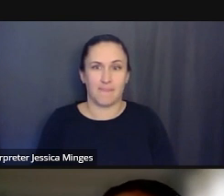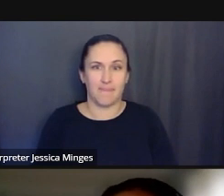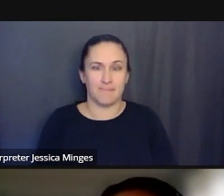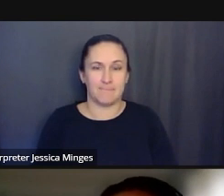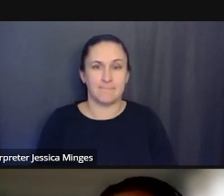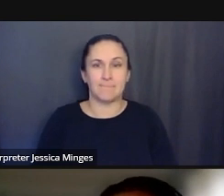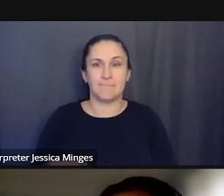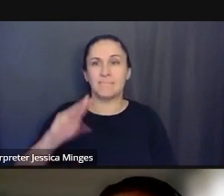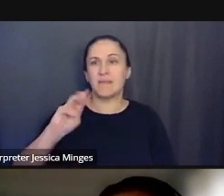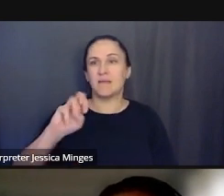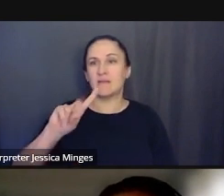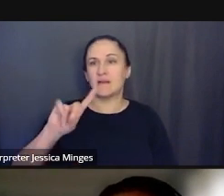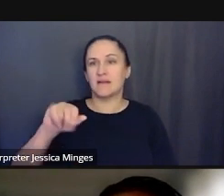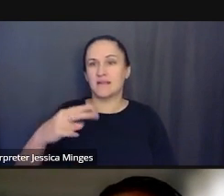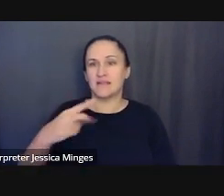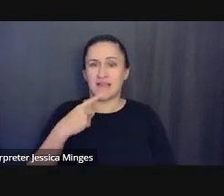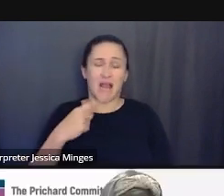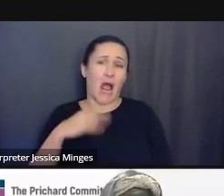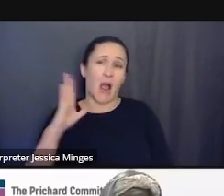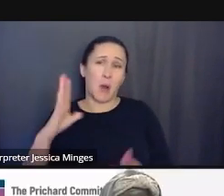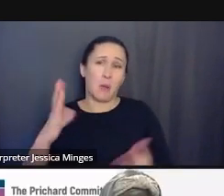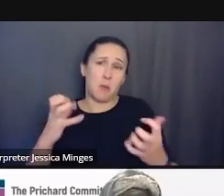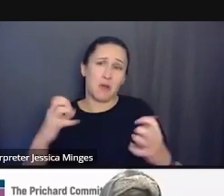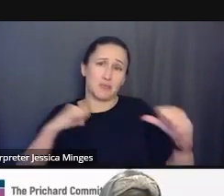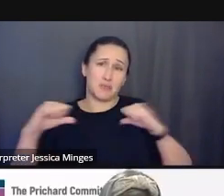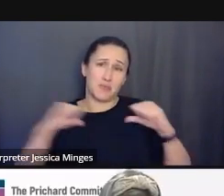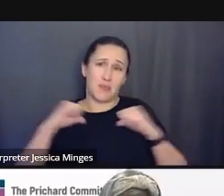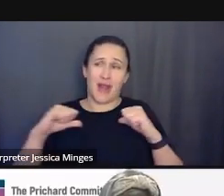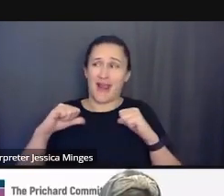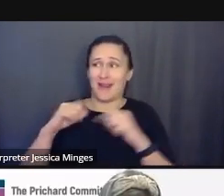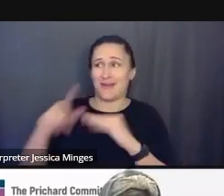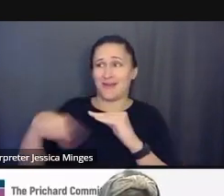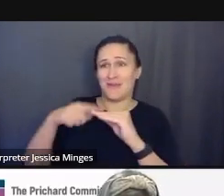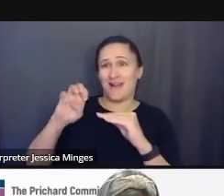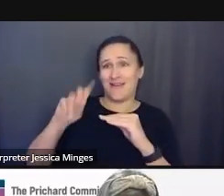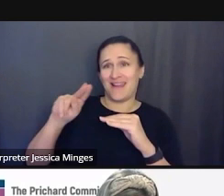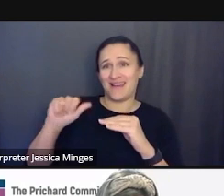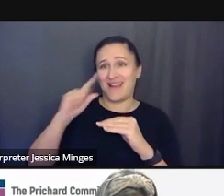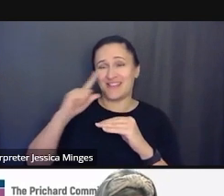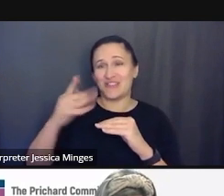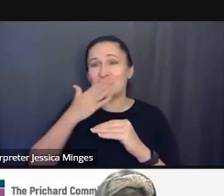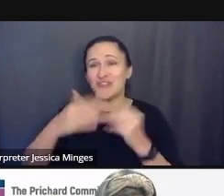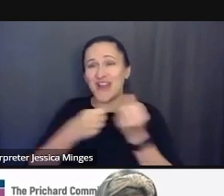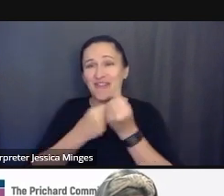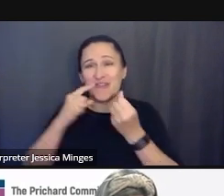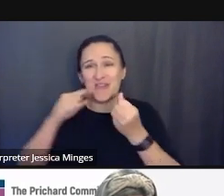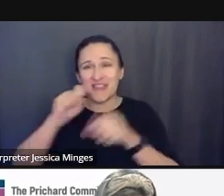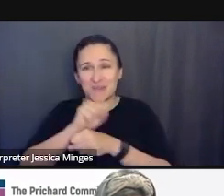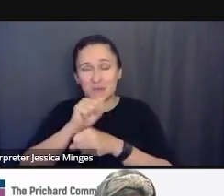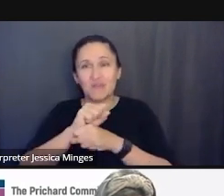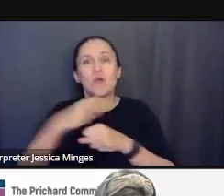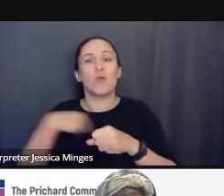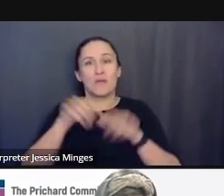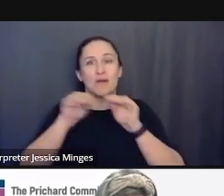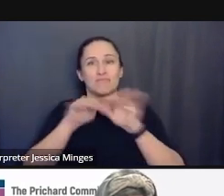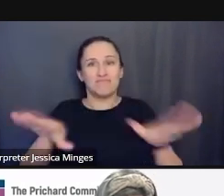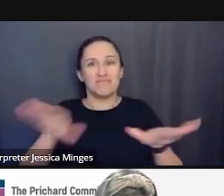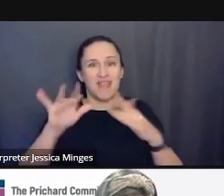And I was going to just brag on Edna and what a great advocate she is for this work. So we will certainly share the link once we have